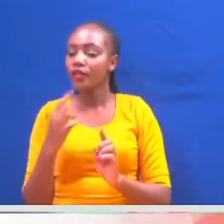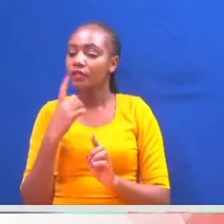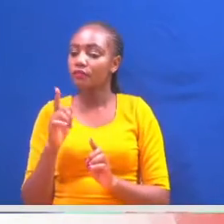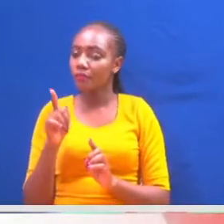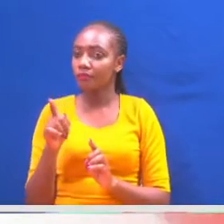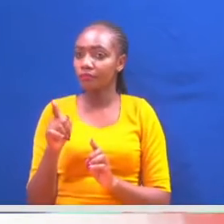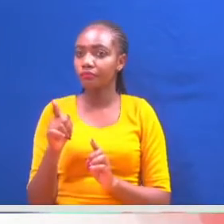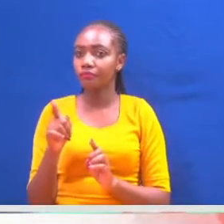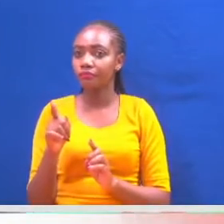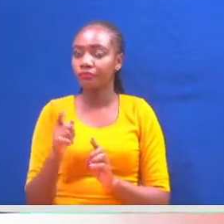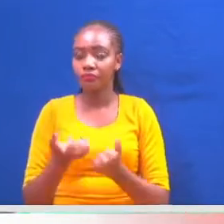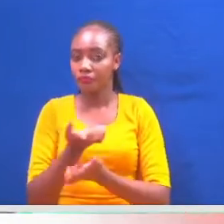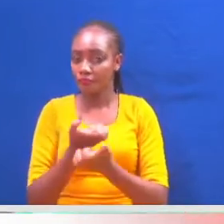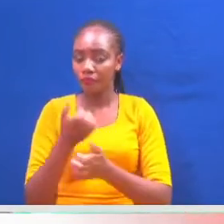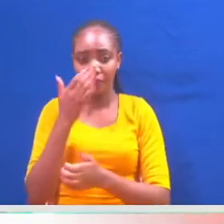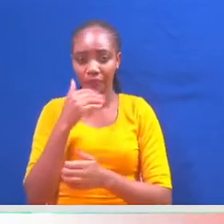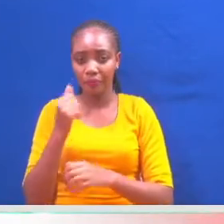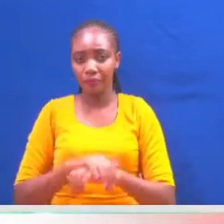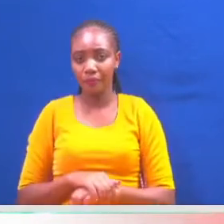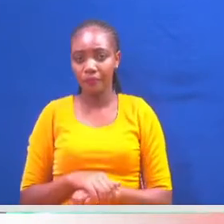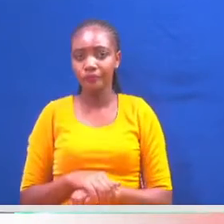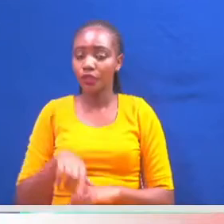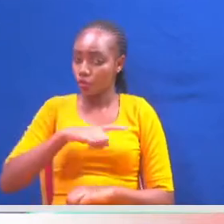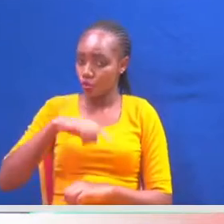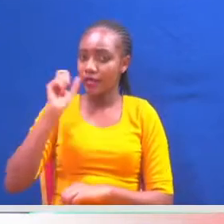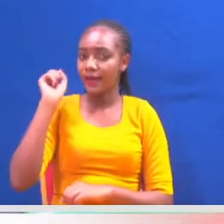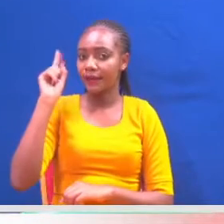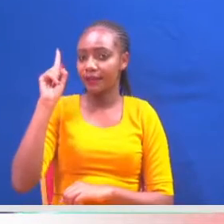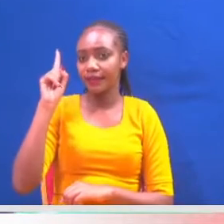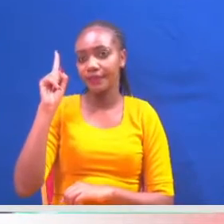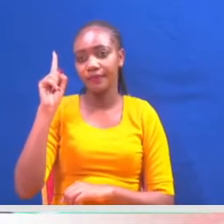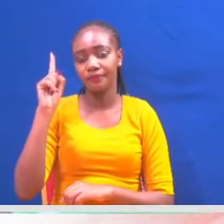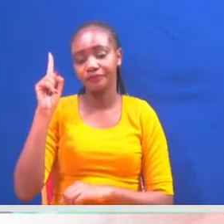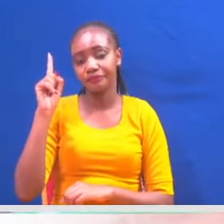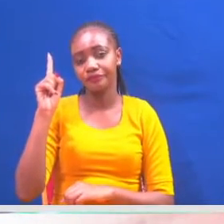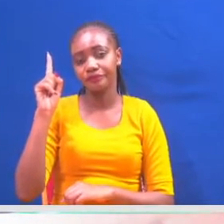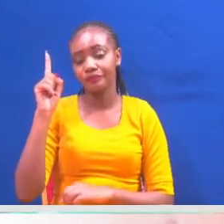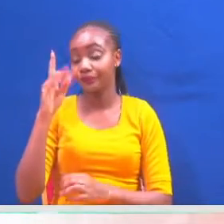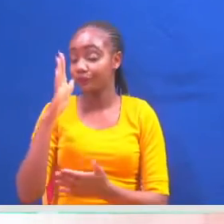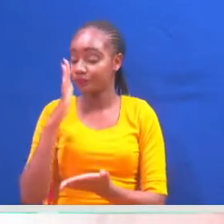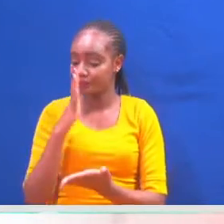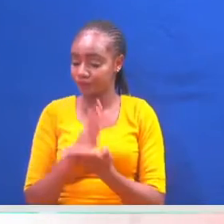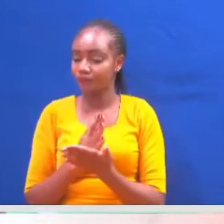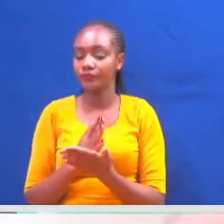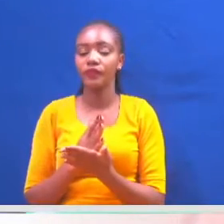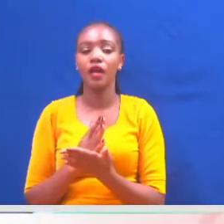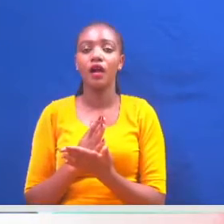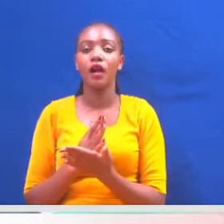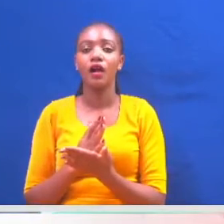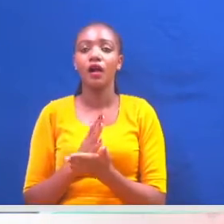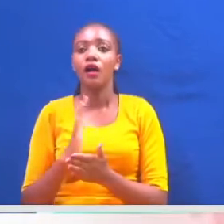and pseudo-economical model. We understand that our